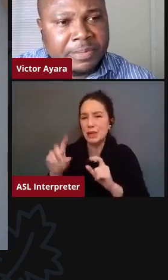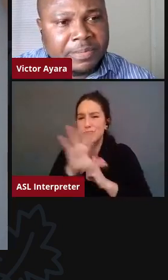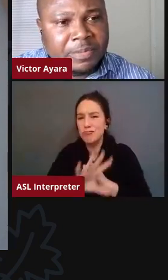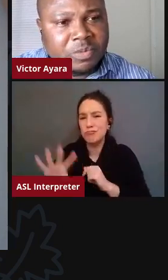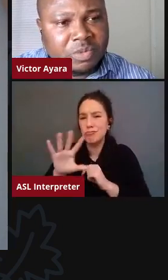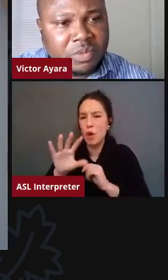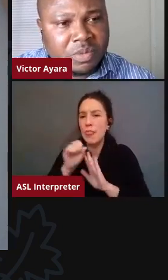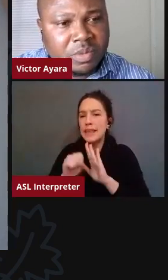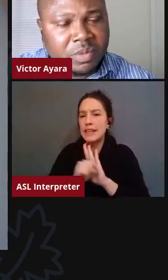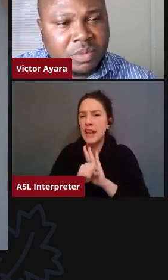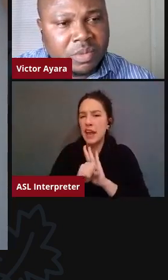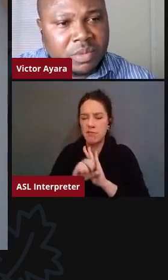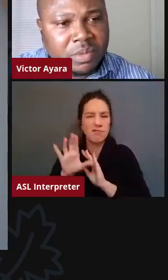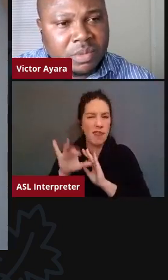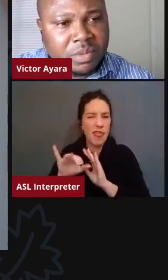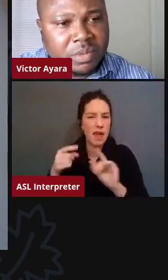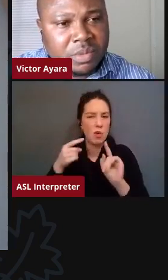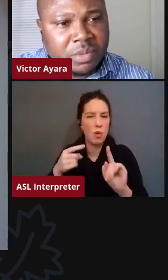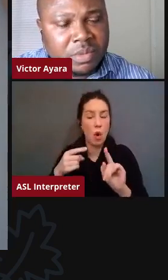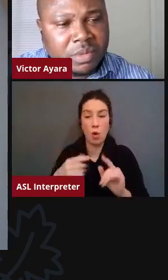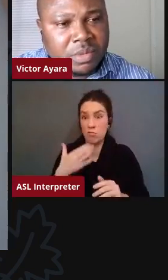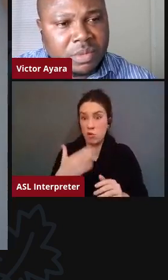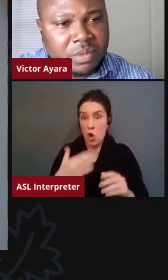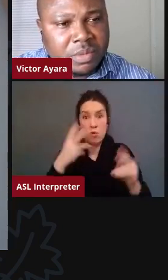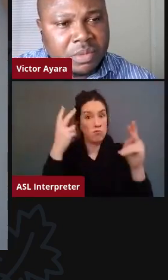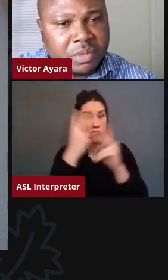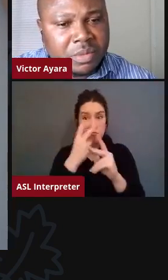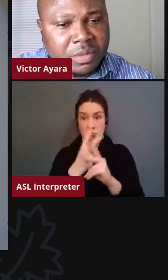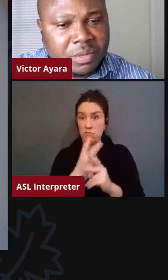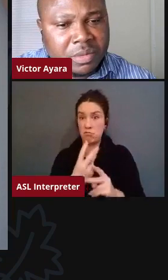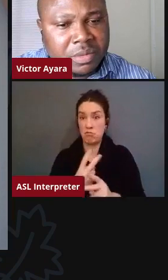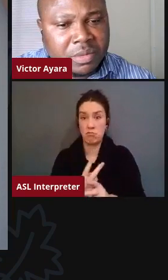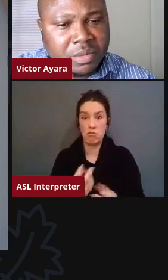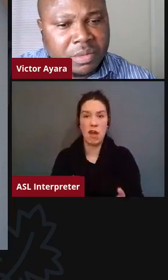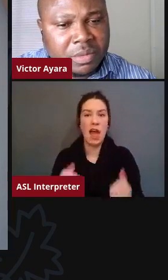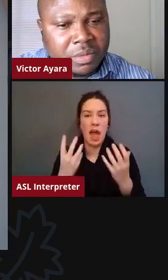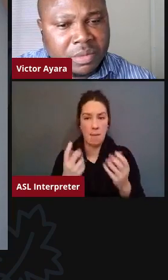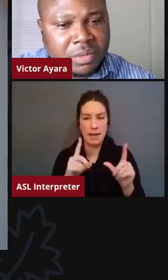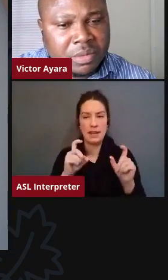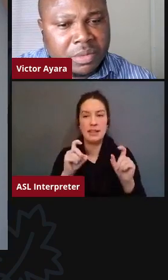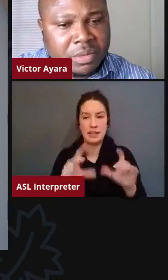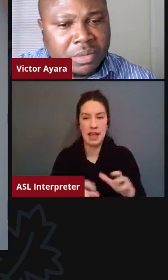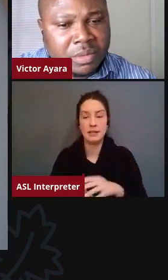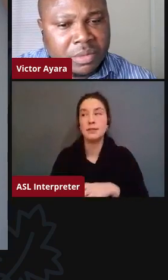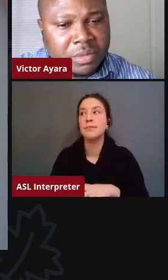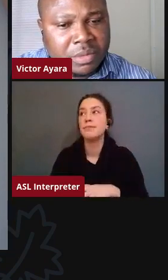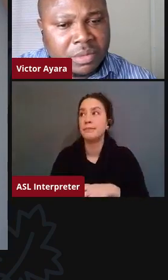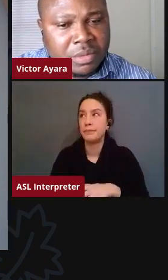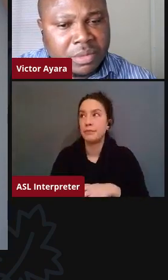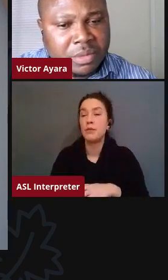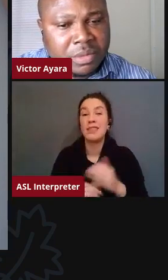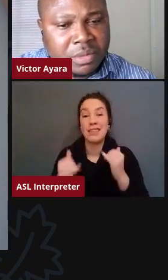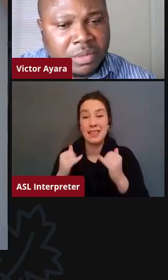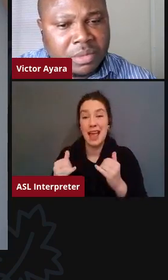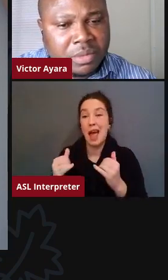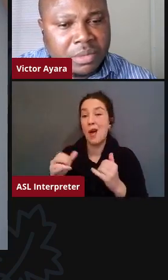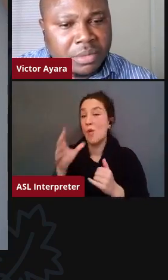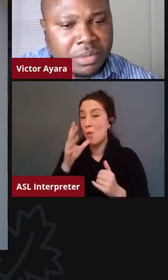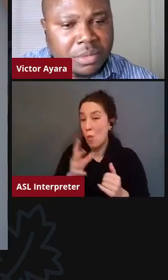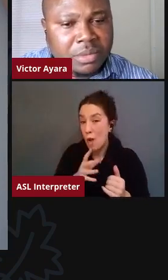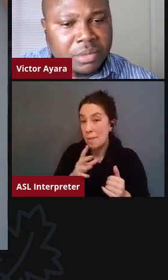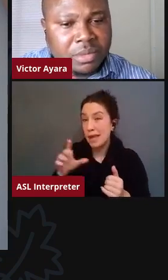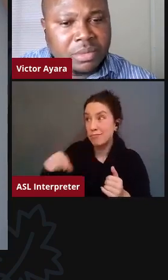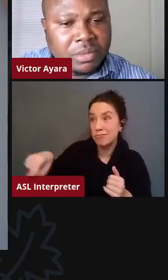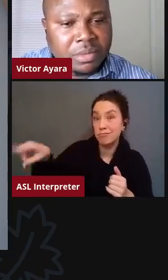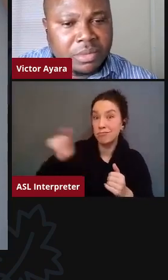job kind of calculating out that information. And right now we're doing some work to engage women in their community. So